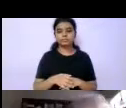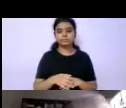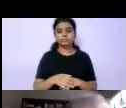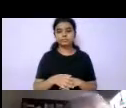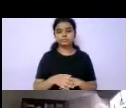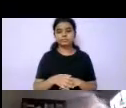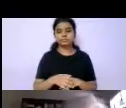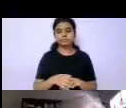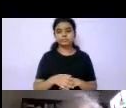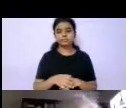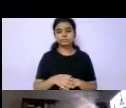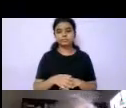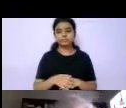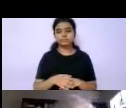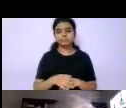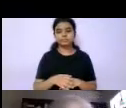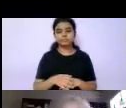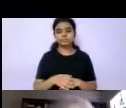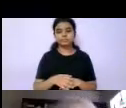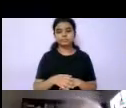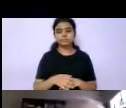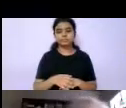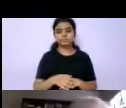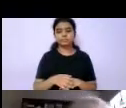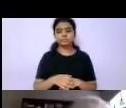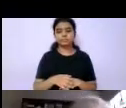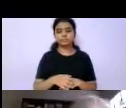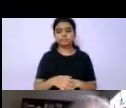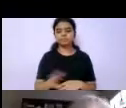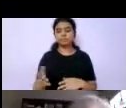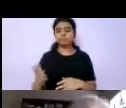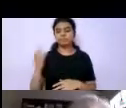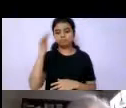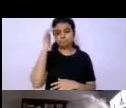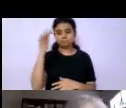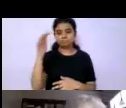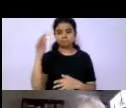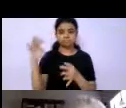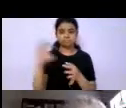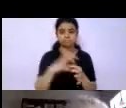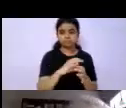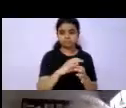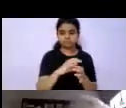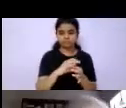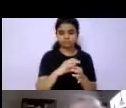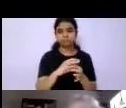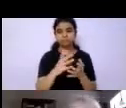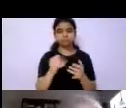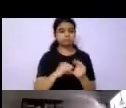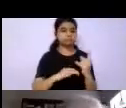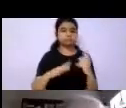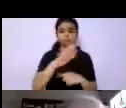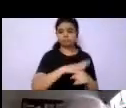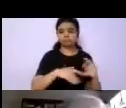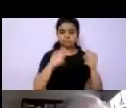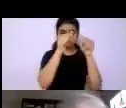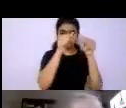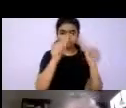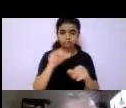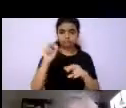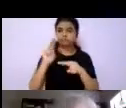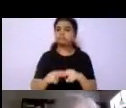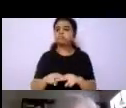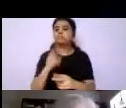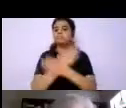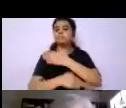especially when they espouse a strong theory of the social model of disability,